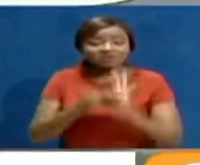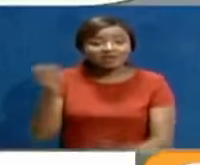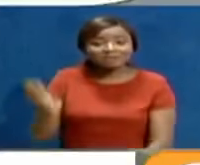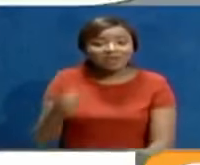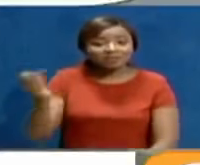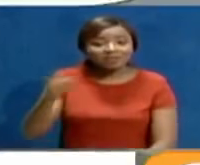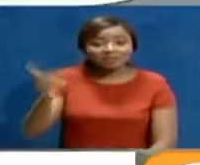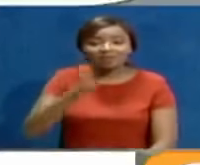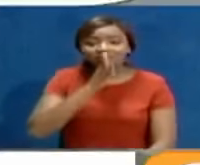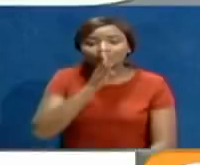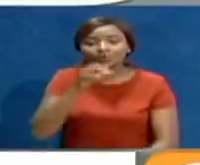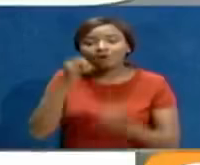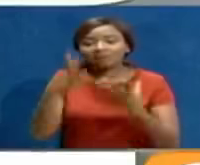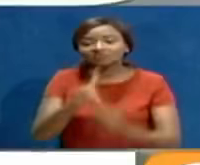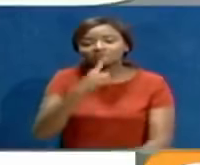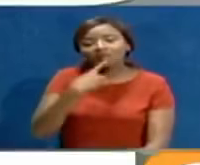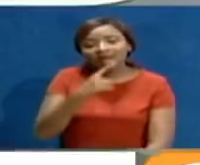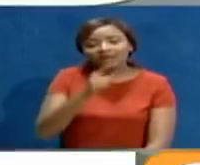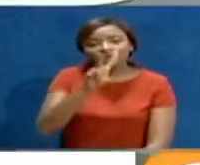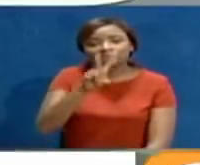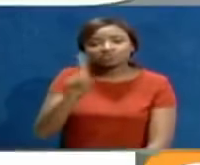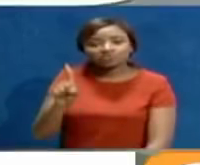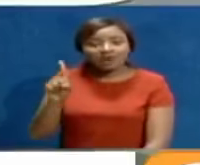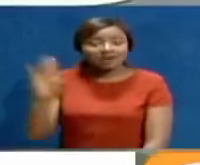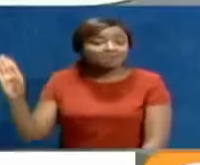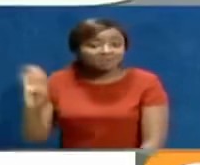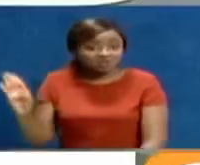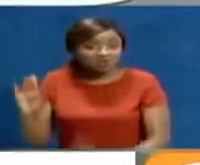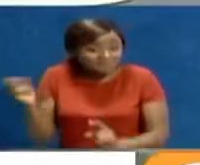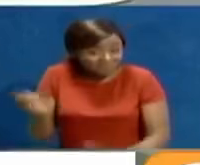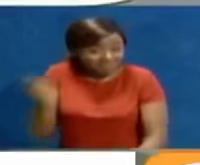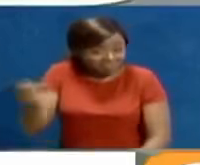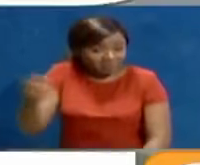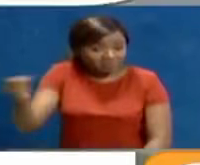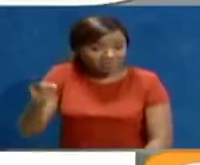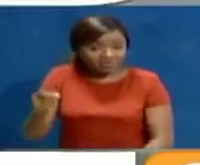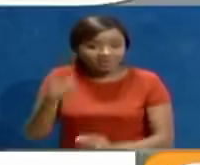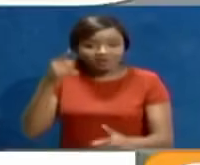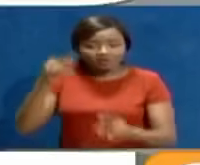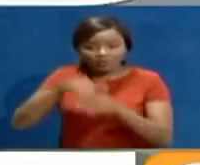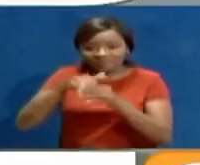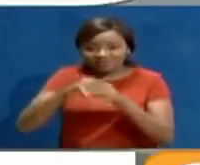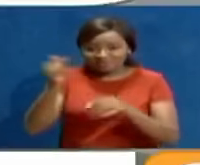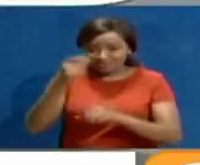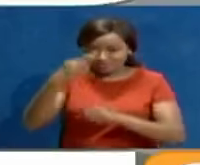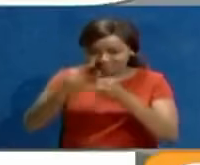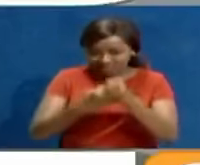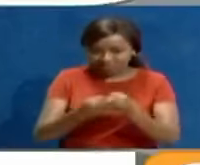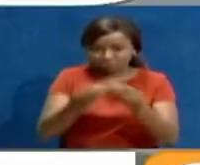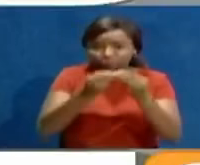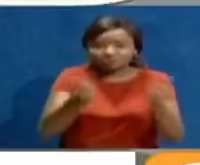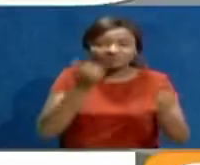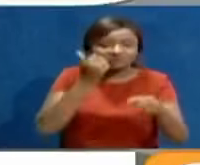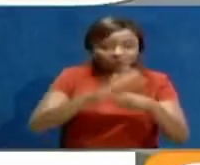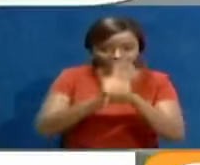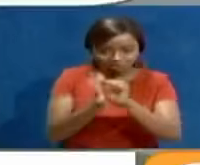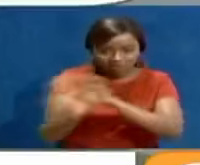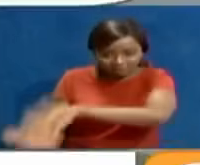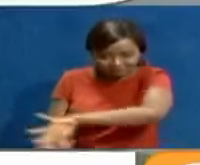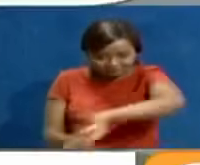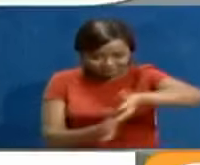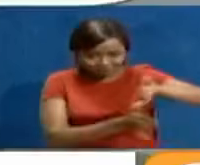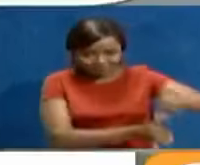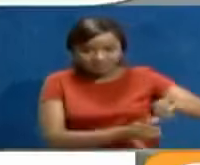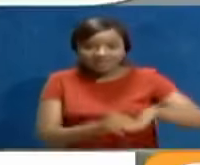borrowing about 121 billion shillings. All right? All this was to fight COVID-19. Now, extend that to March 2020